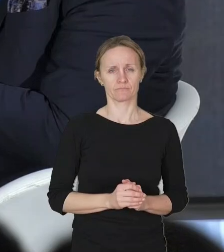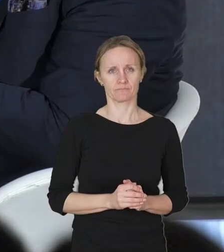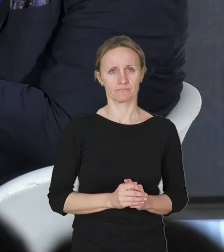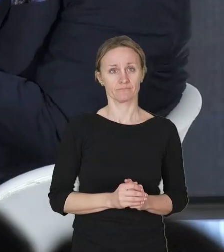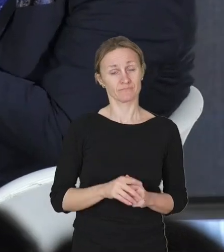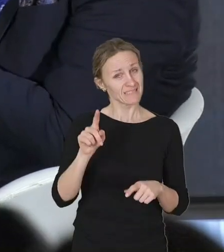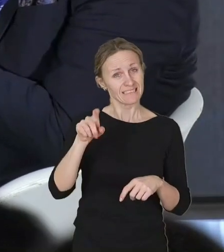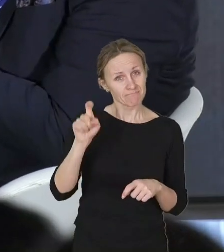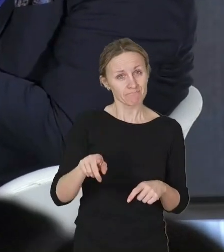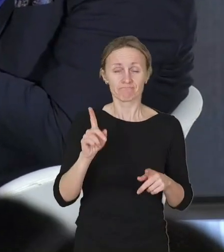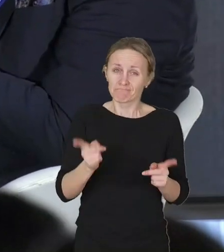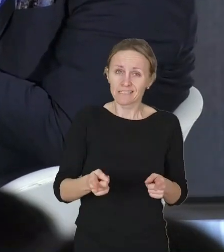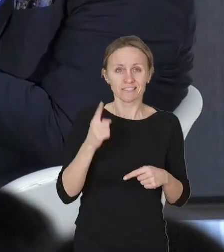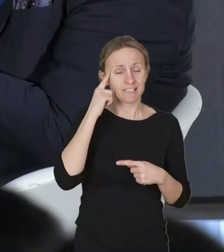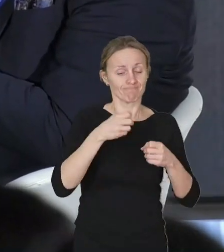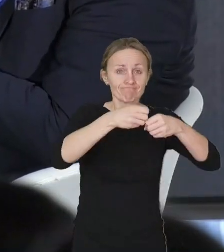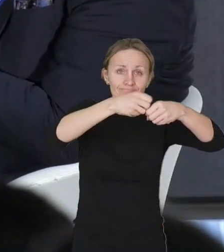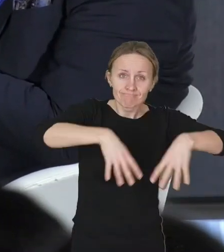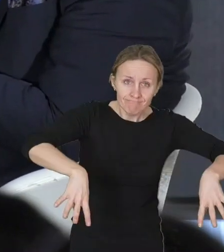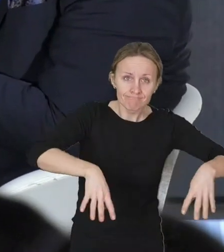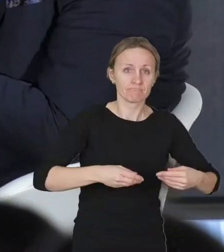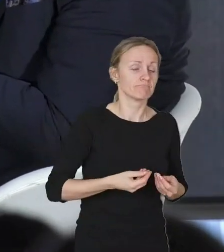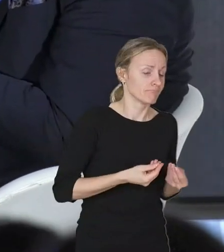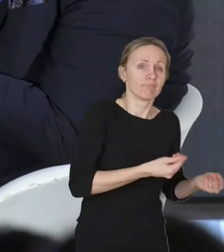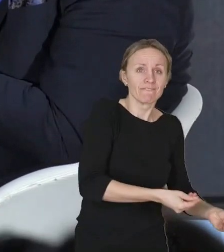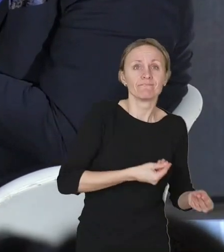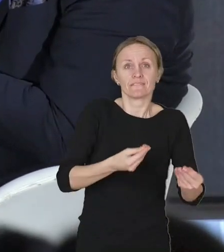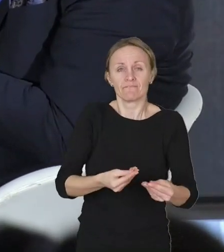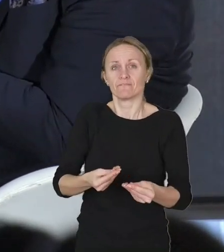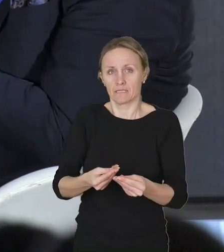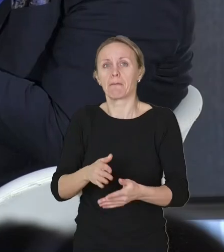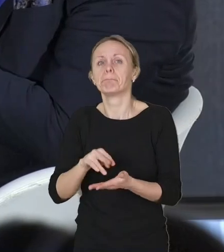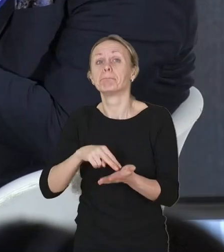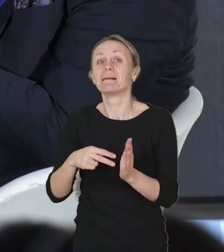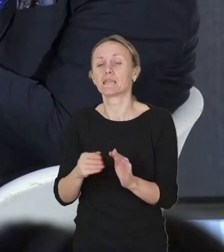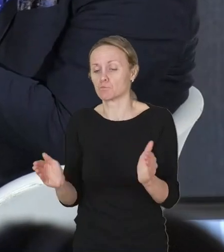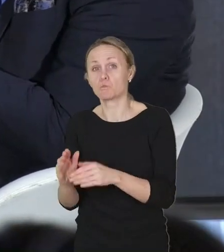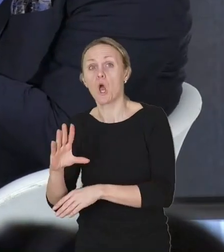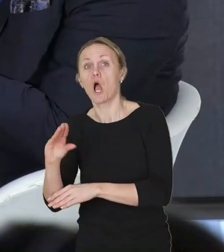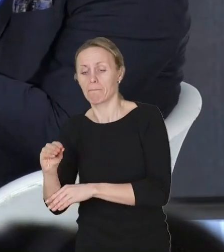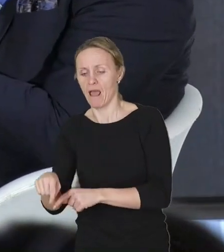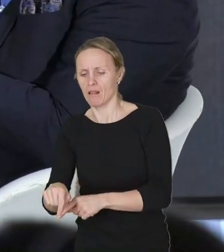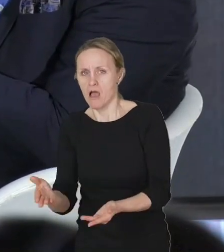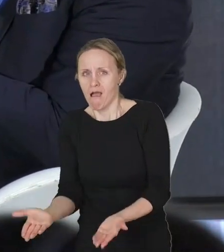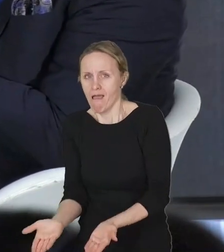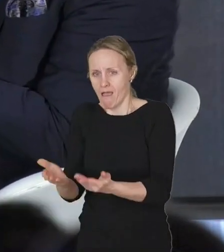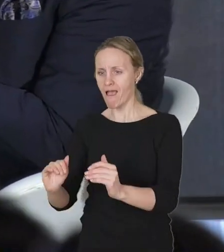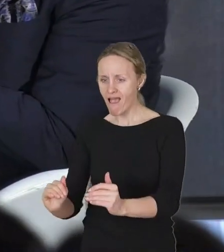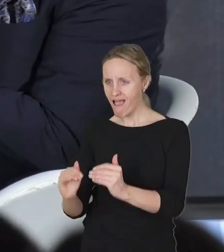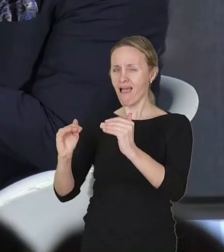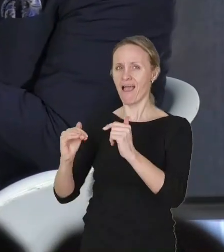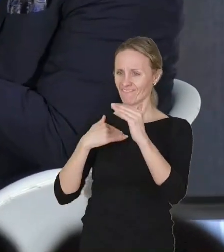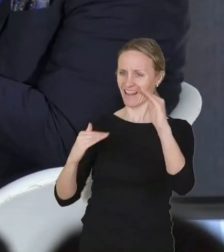top. So let's try to think a little bit out of box without this strict distinction